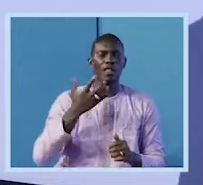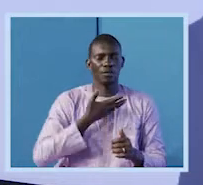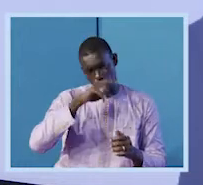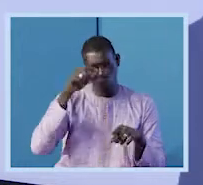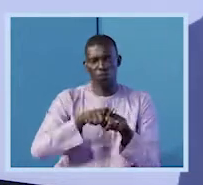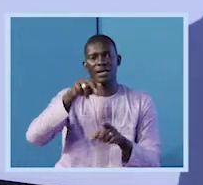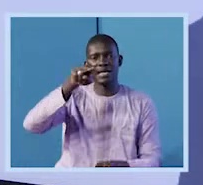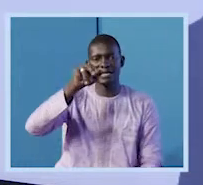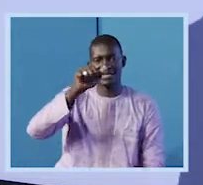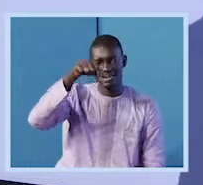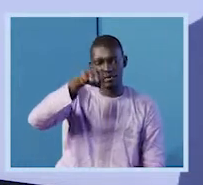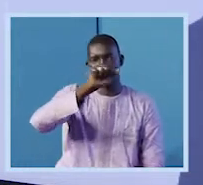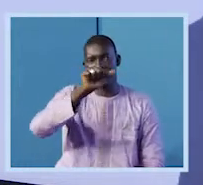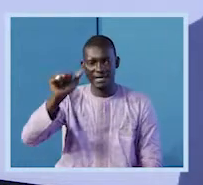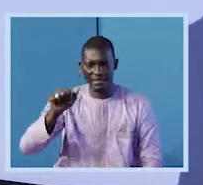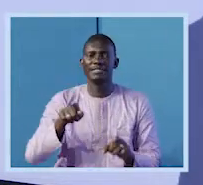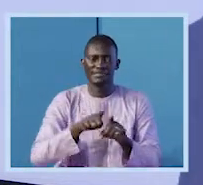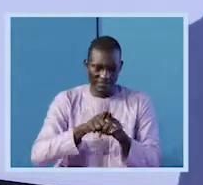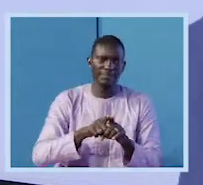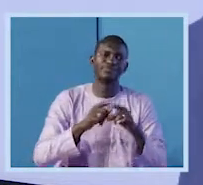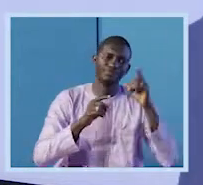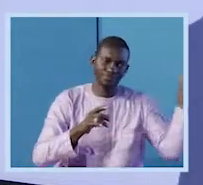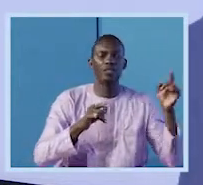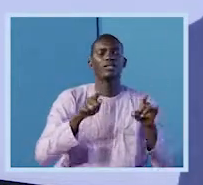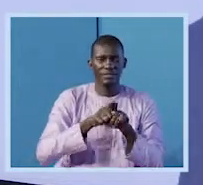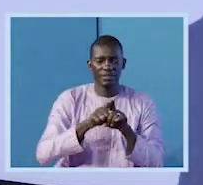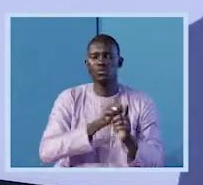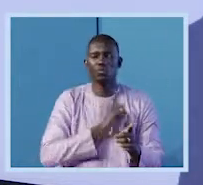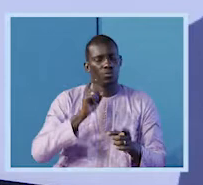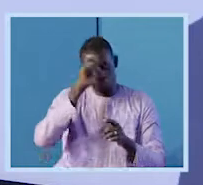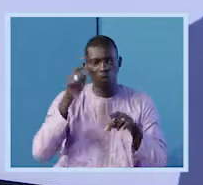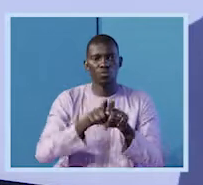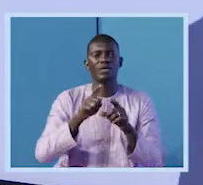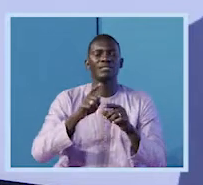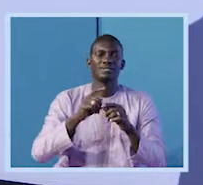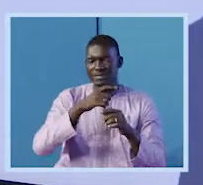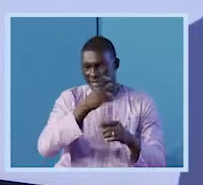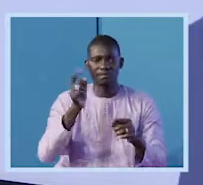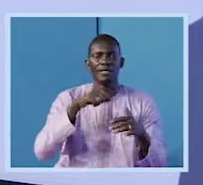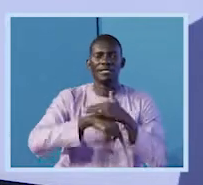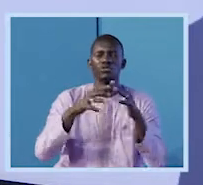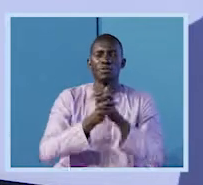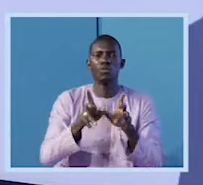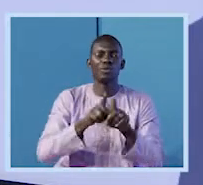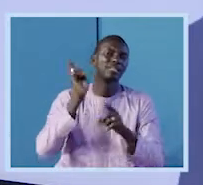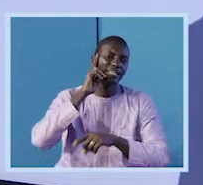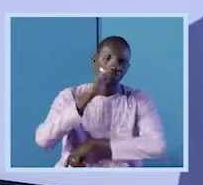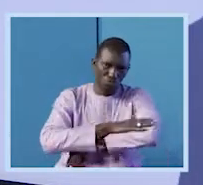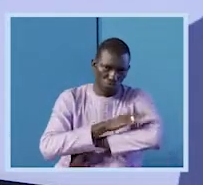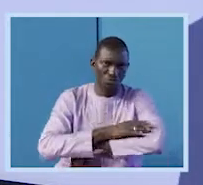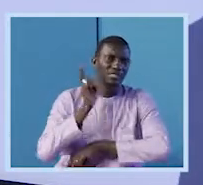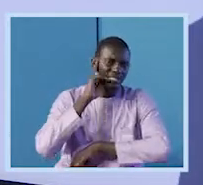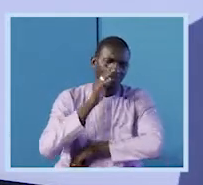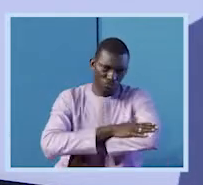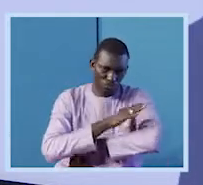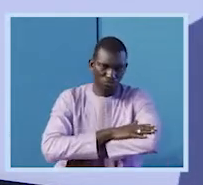NACA, the National Accreditation Institute, NACA. We worked with them in collaboration with St. John's School for the Deaf. We also worked together with St. John's School for